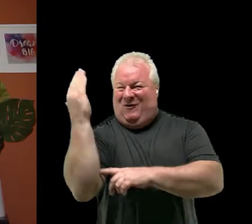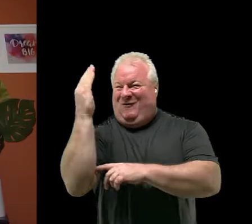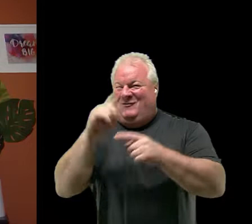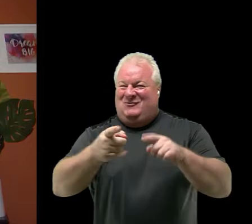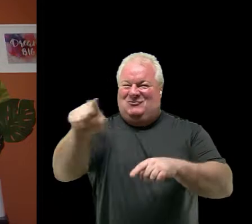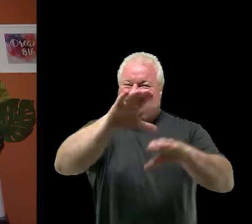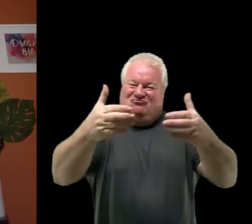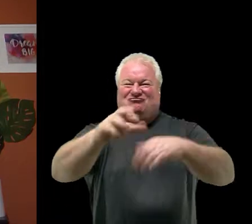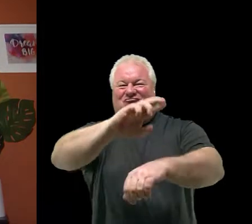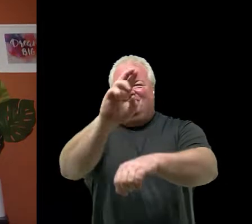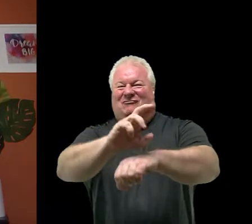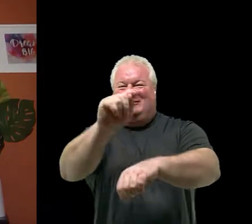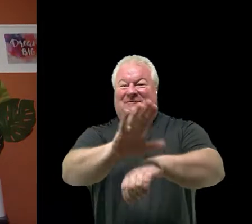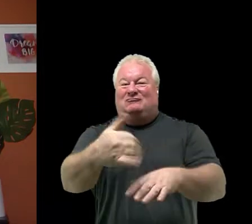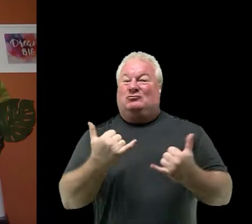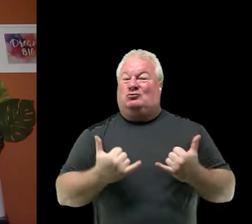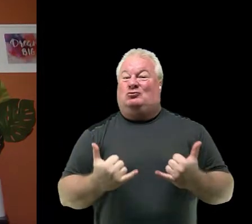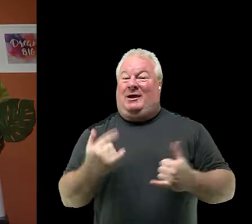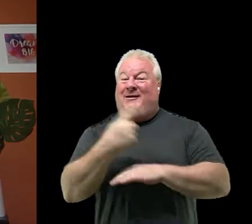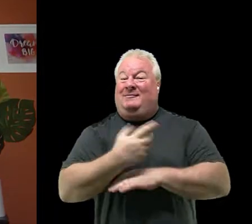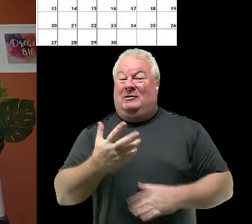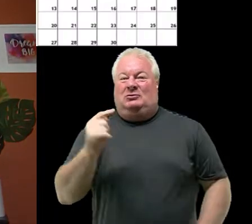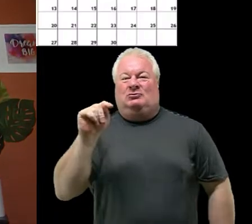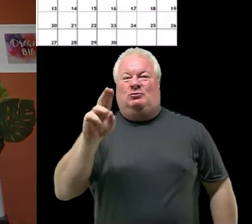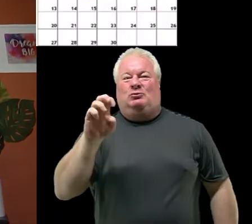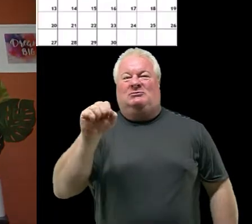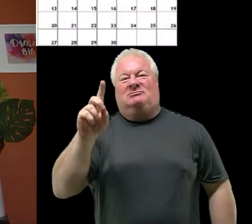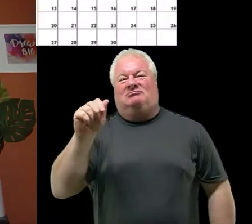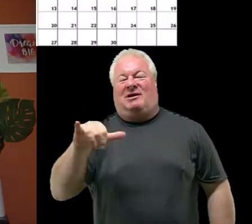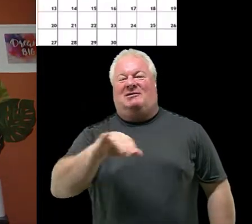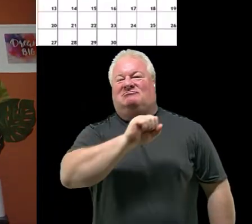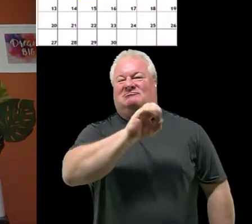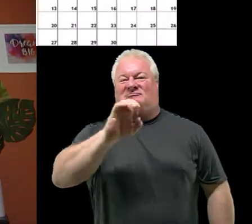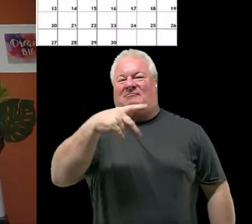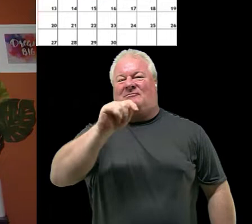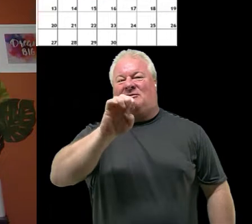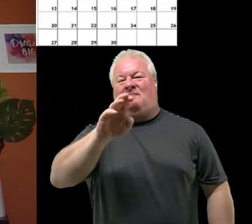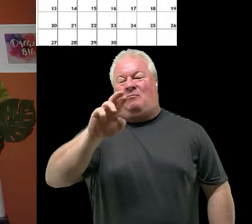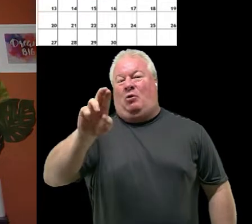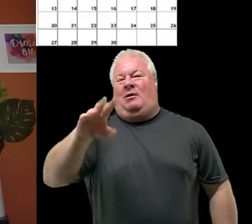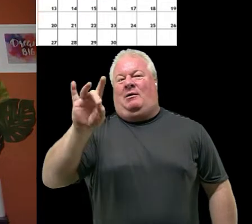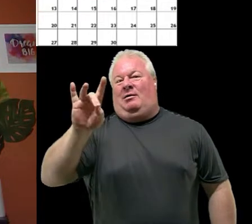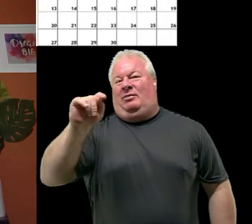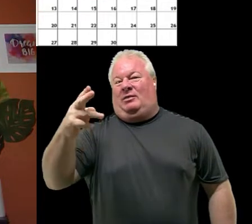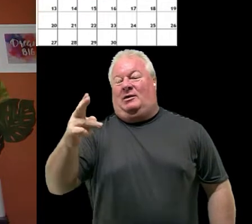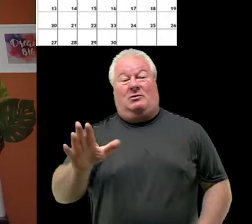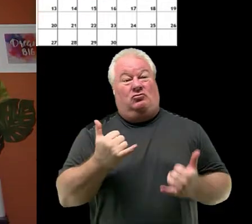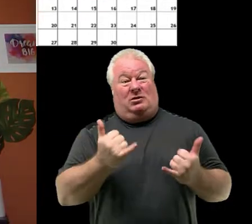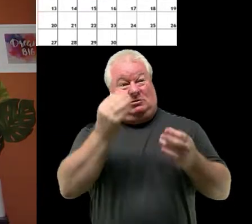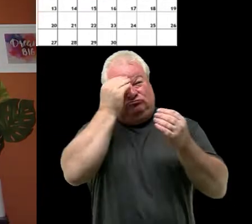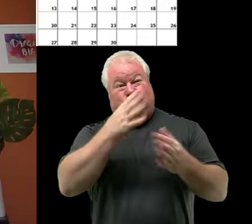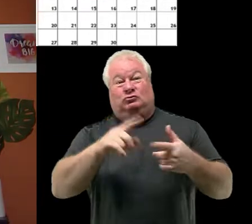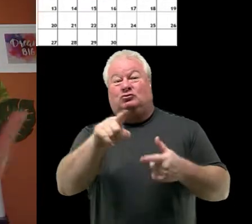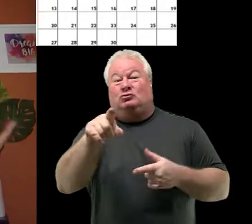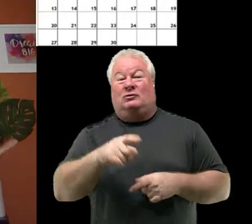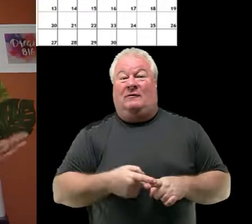Good morning, Raymond Temple. Today is Tuesday, September 8th, and today's